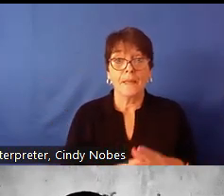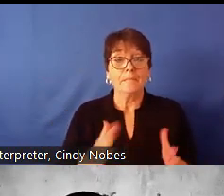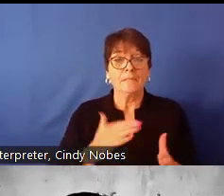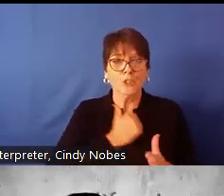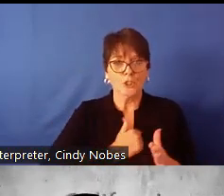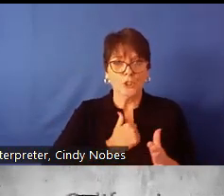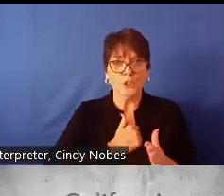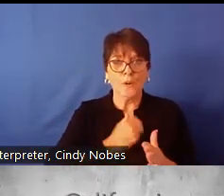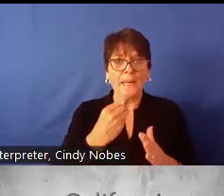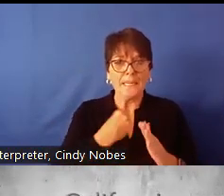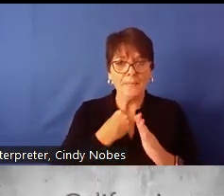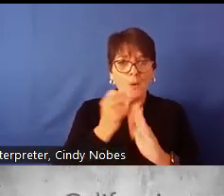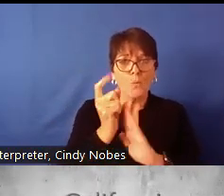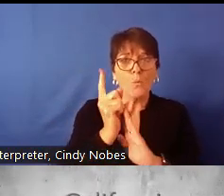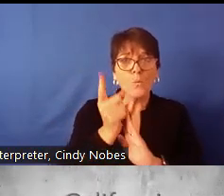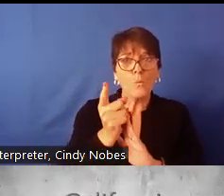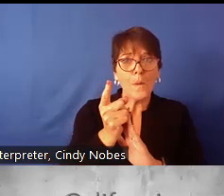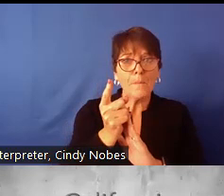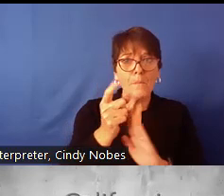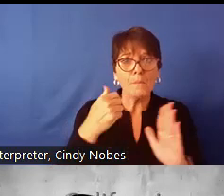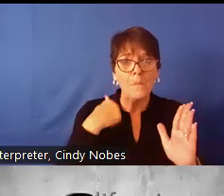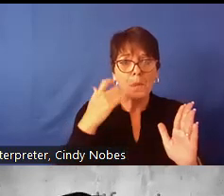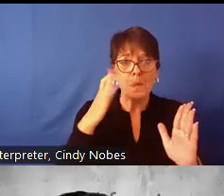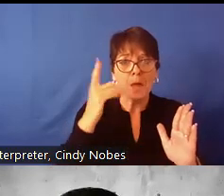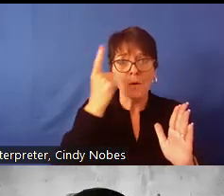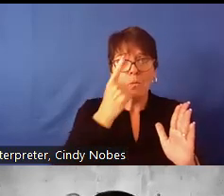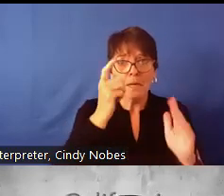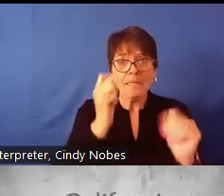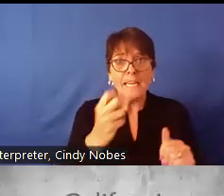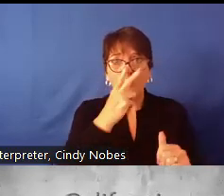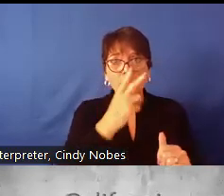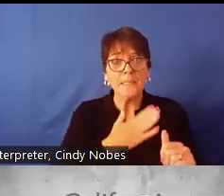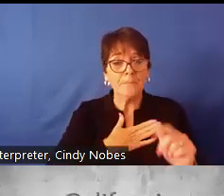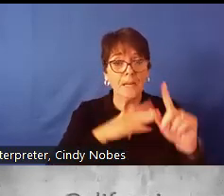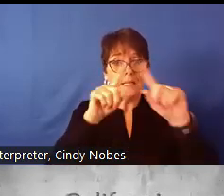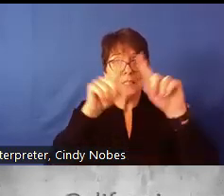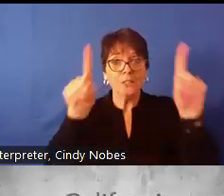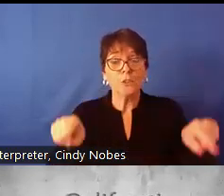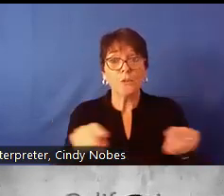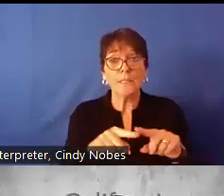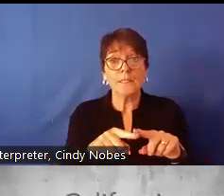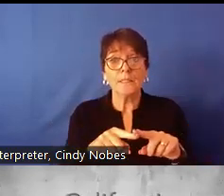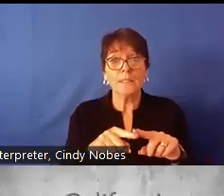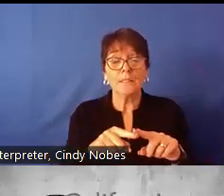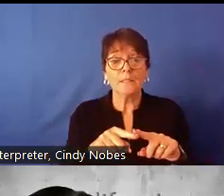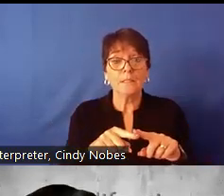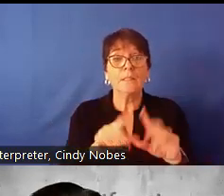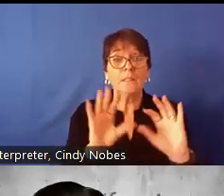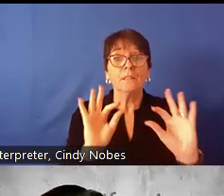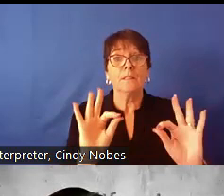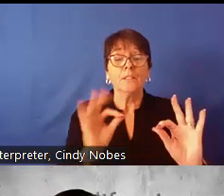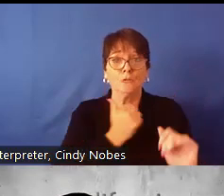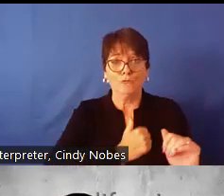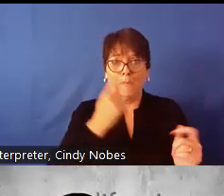Sorry, just a minute. I'm wondering, let's see. Can you guys see my screen? Huh? Okay, okay, great.